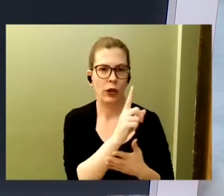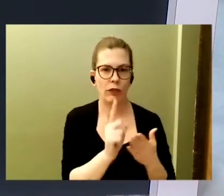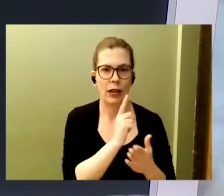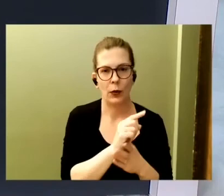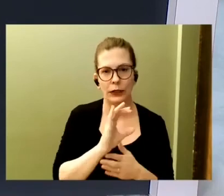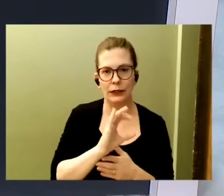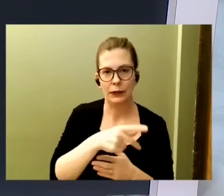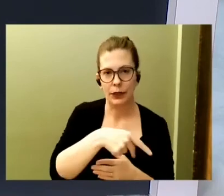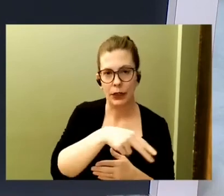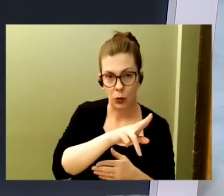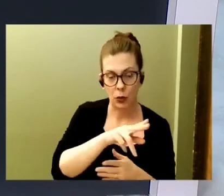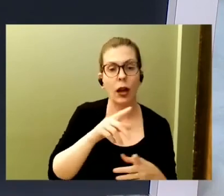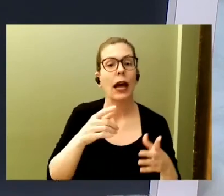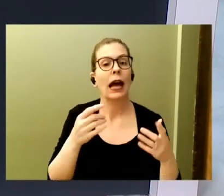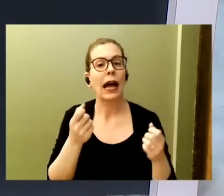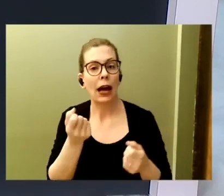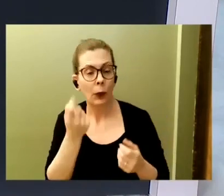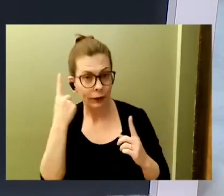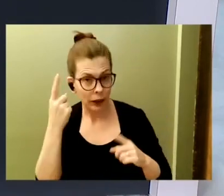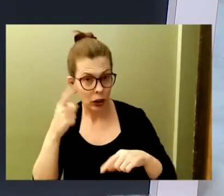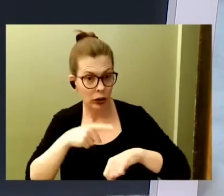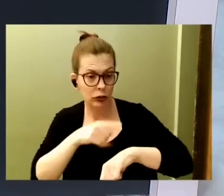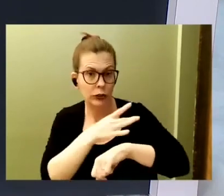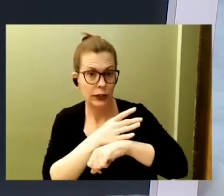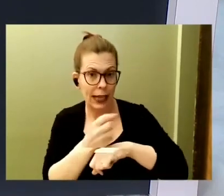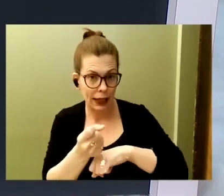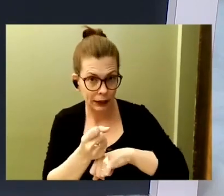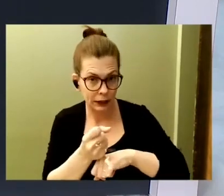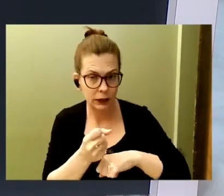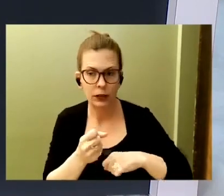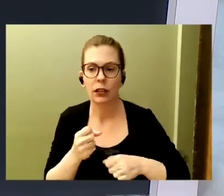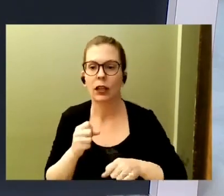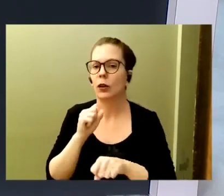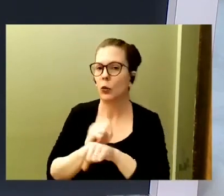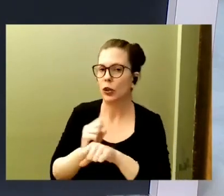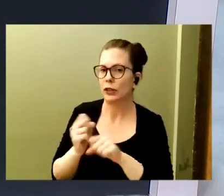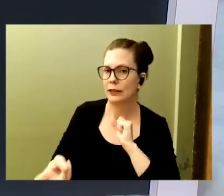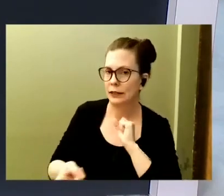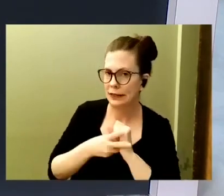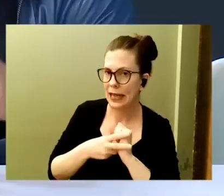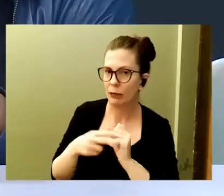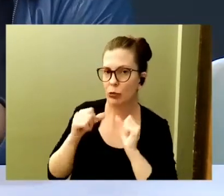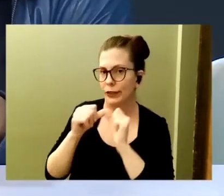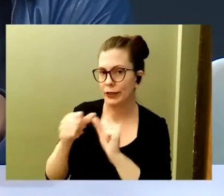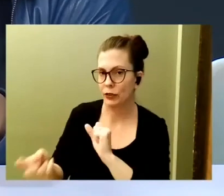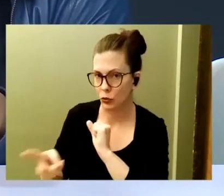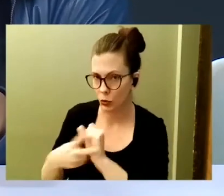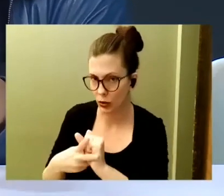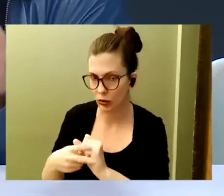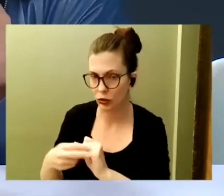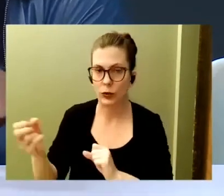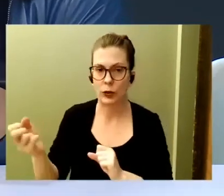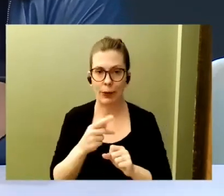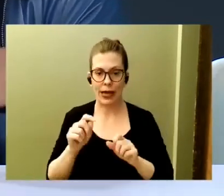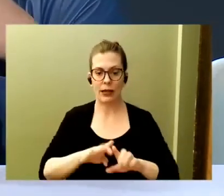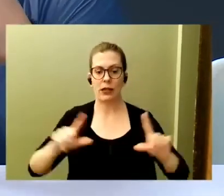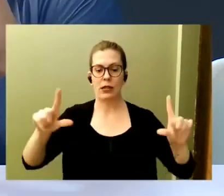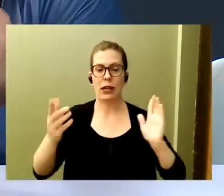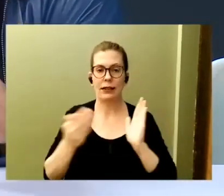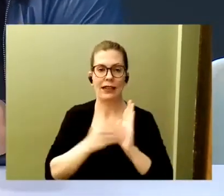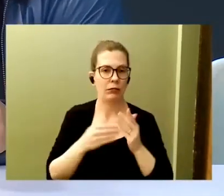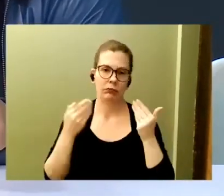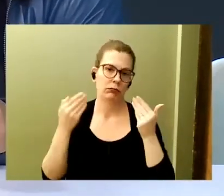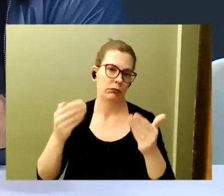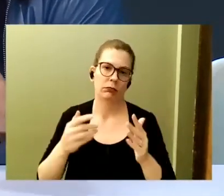user session ends, your work is saved in a persistent storage, and when you come back, you just pick up where you left off. Nice. So you're not